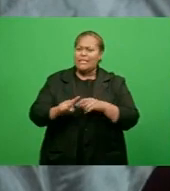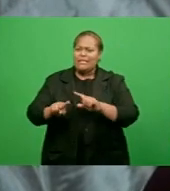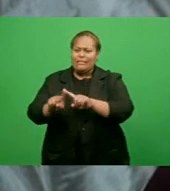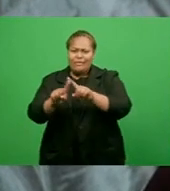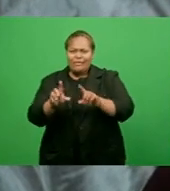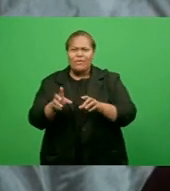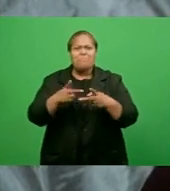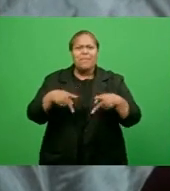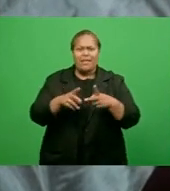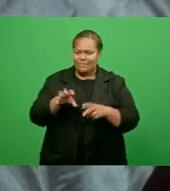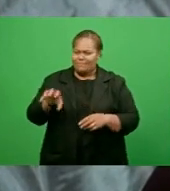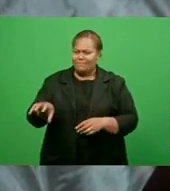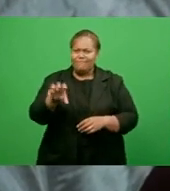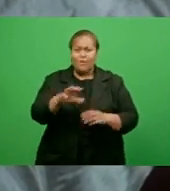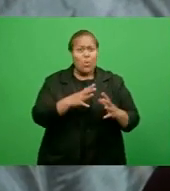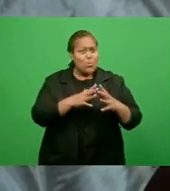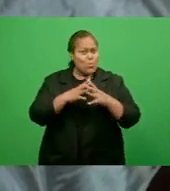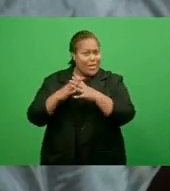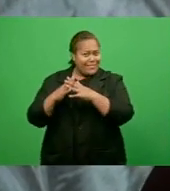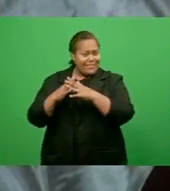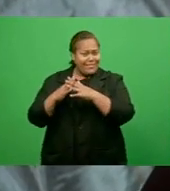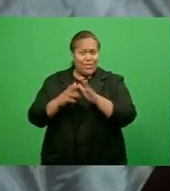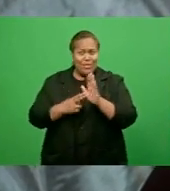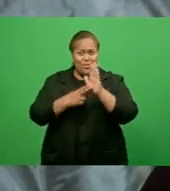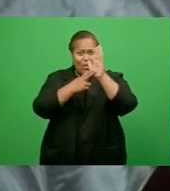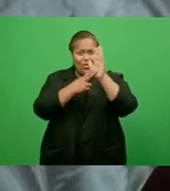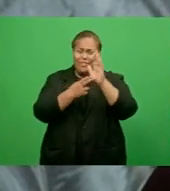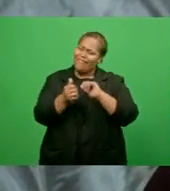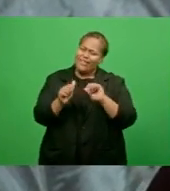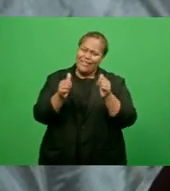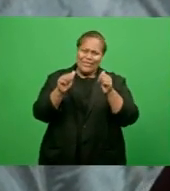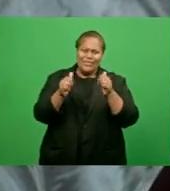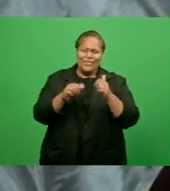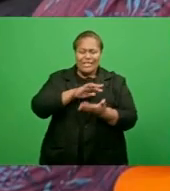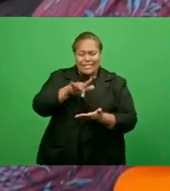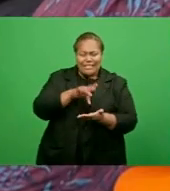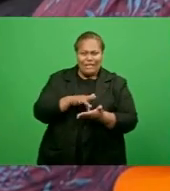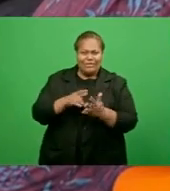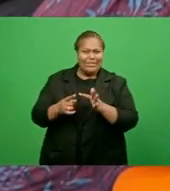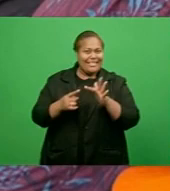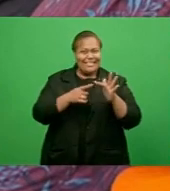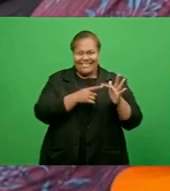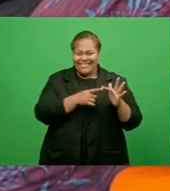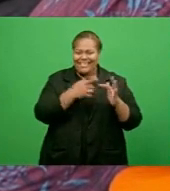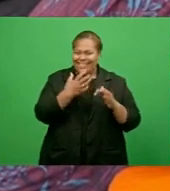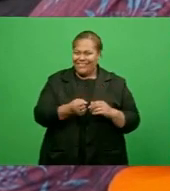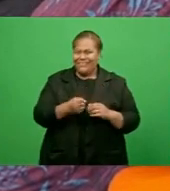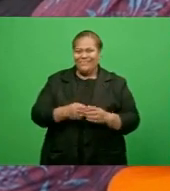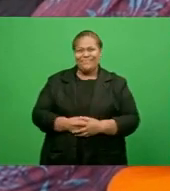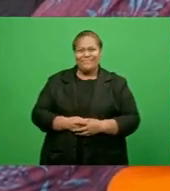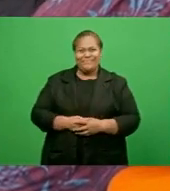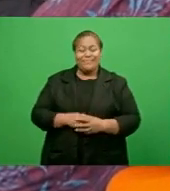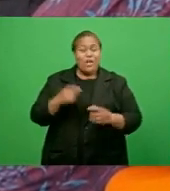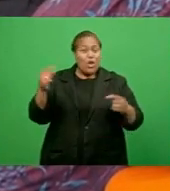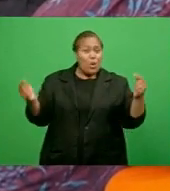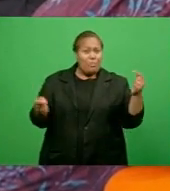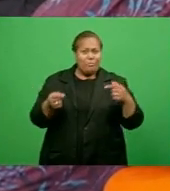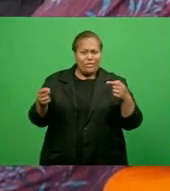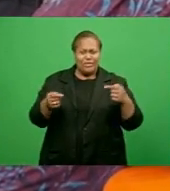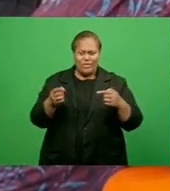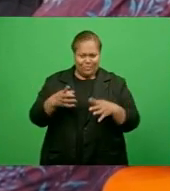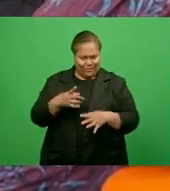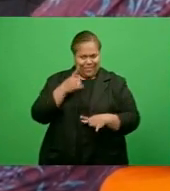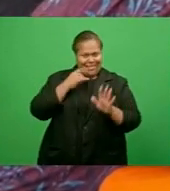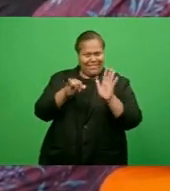country. It's been held in the west, it's been held up in the north and central and eastern division. The competition culminates with the finals during the Fiji